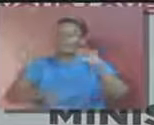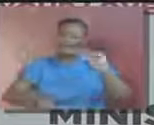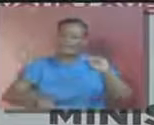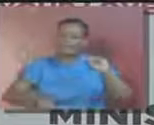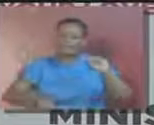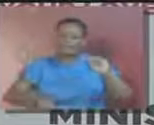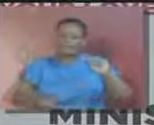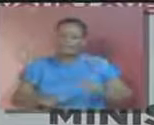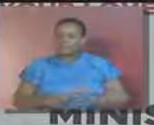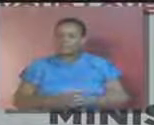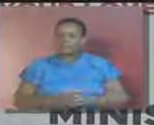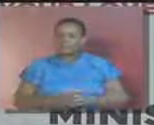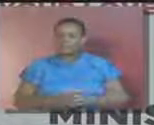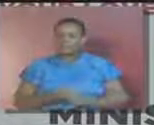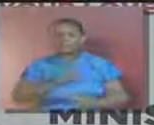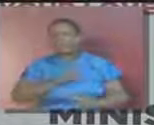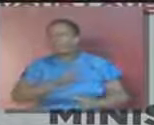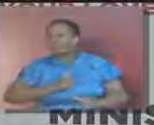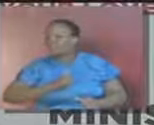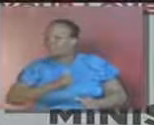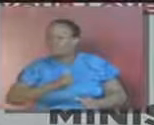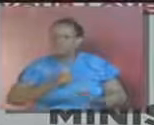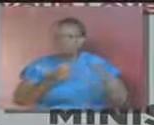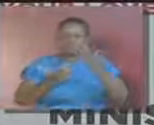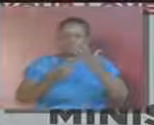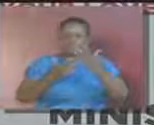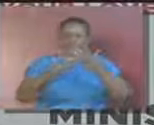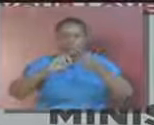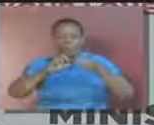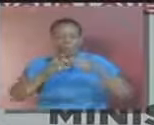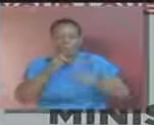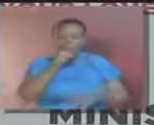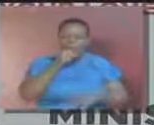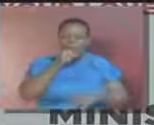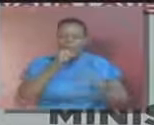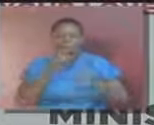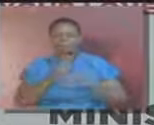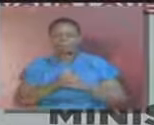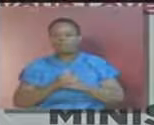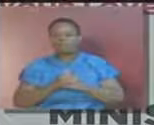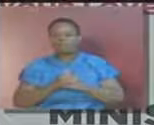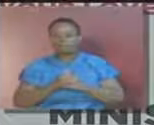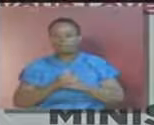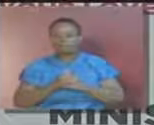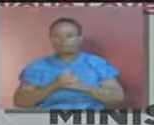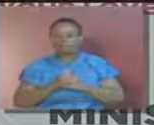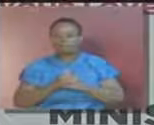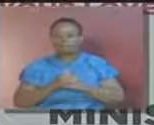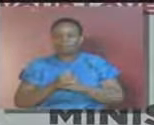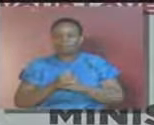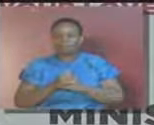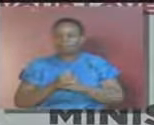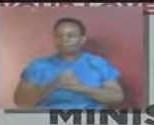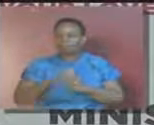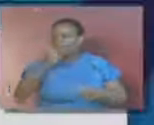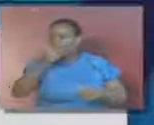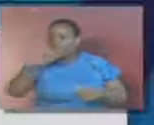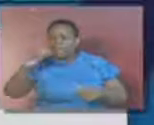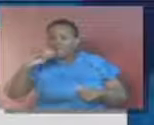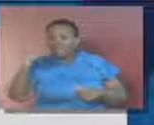error. But Dr. Richards, we have another question for you, please. If I have mild allergies, can I get